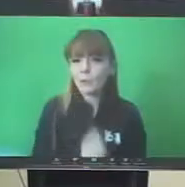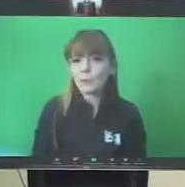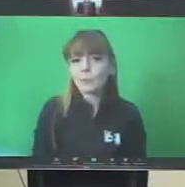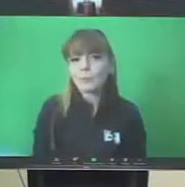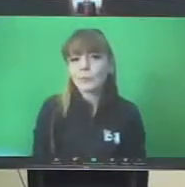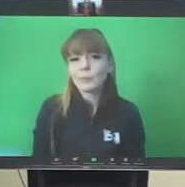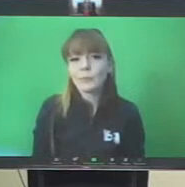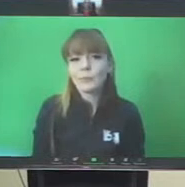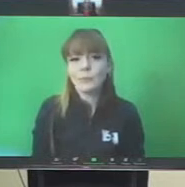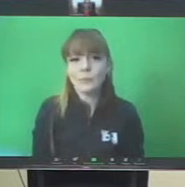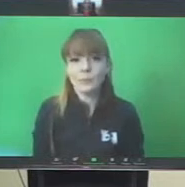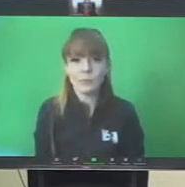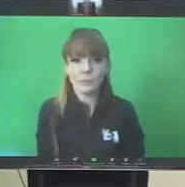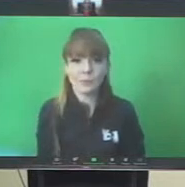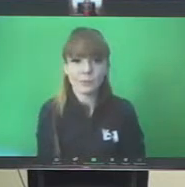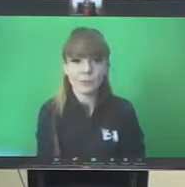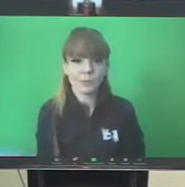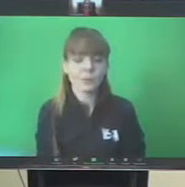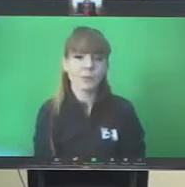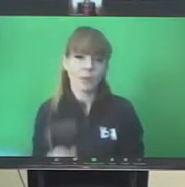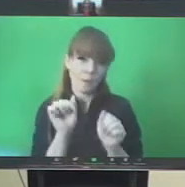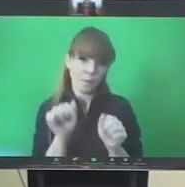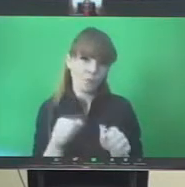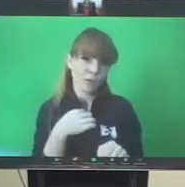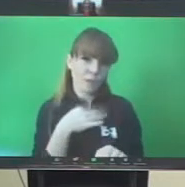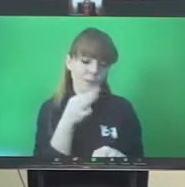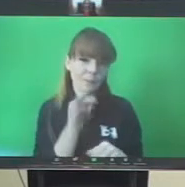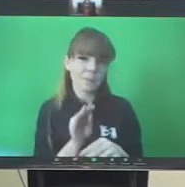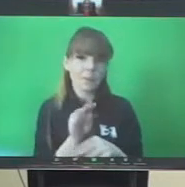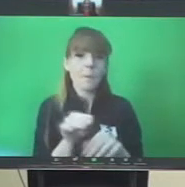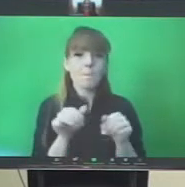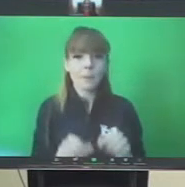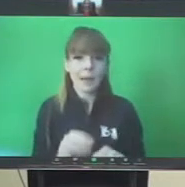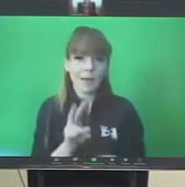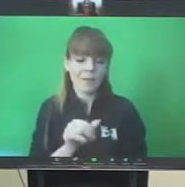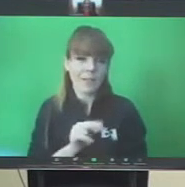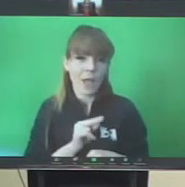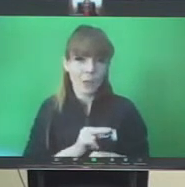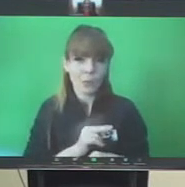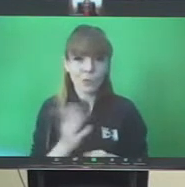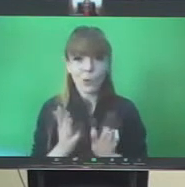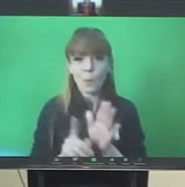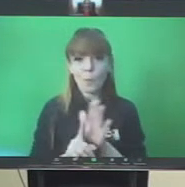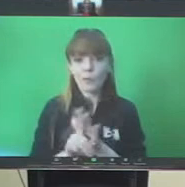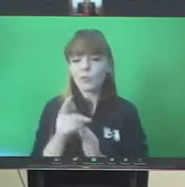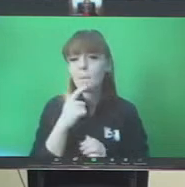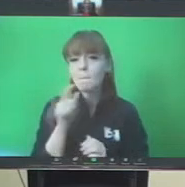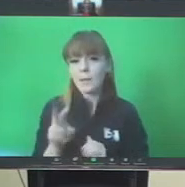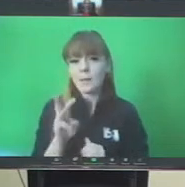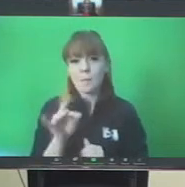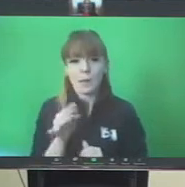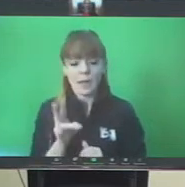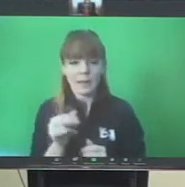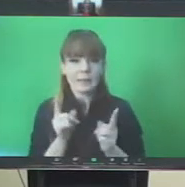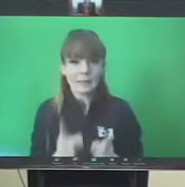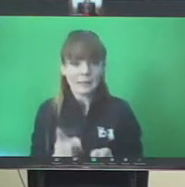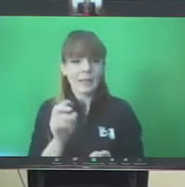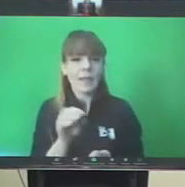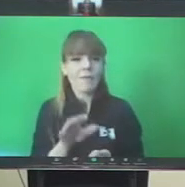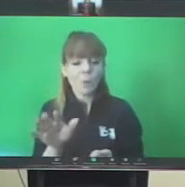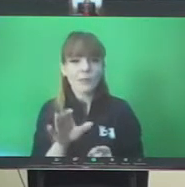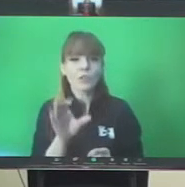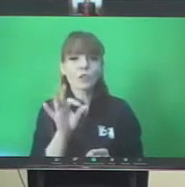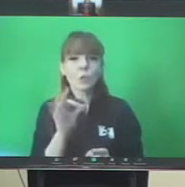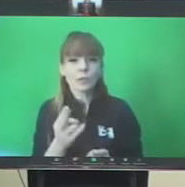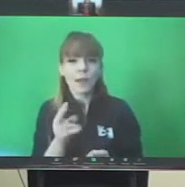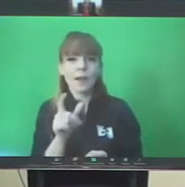disabilities registered. Let me say a few words on the right to work. Indeed, the